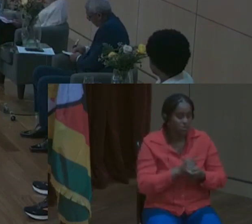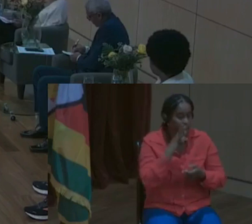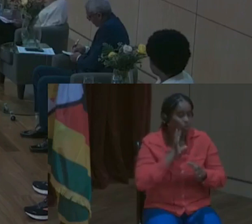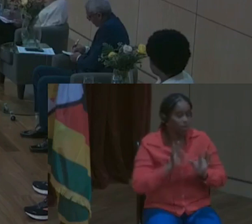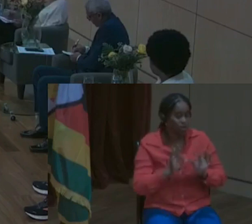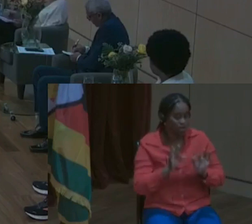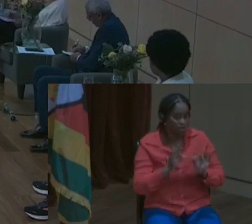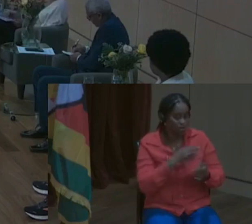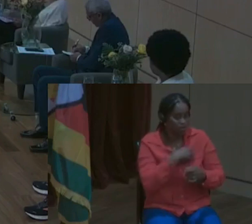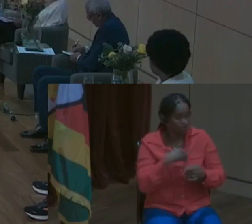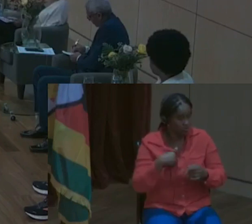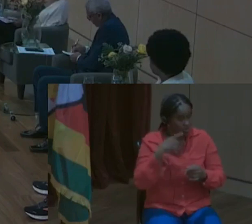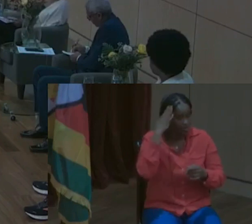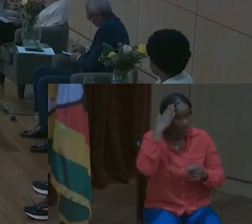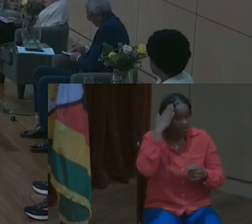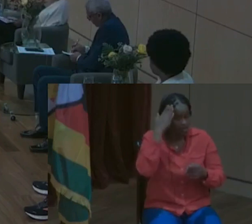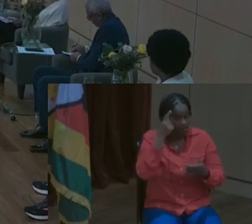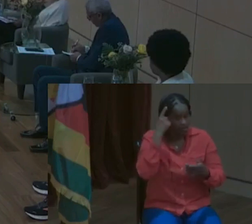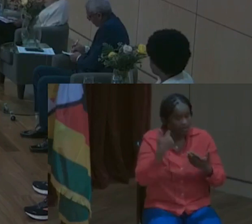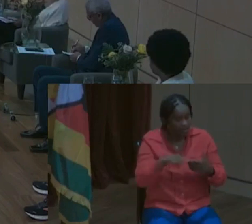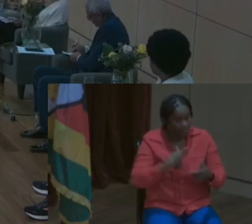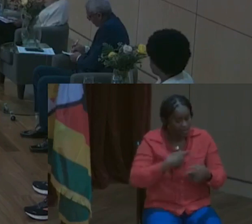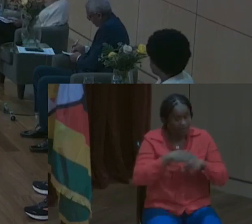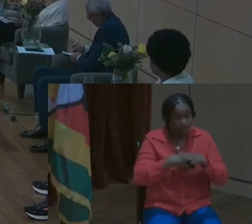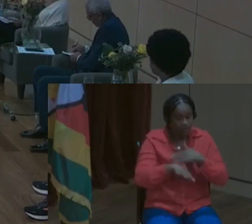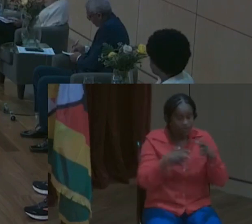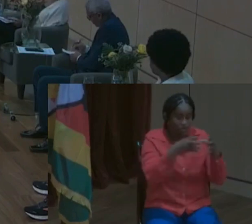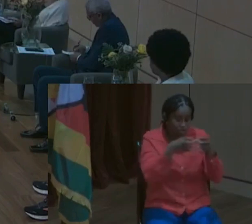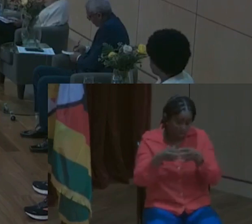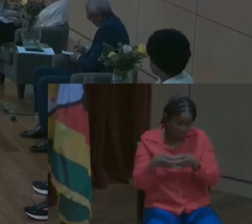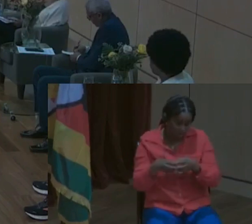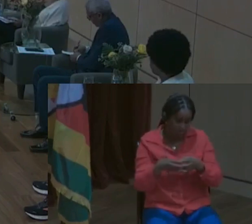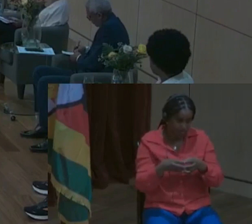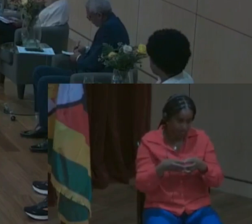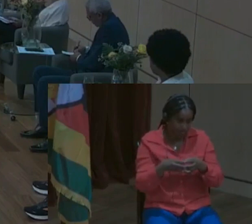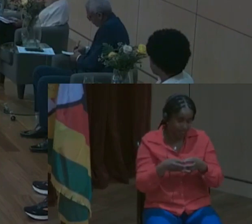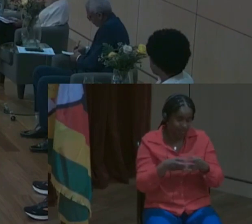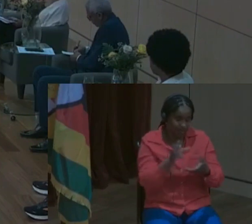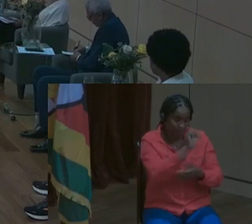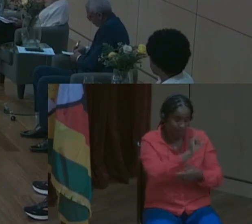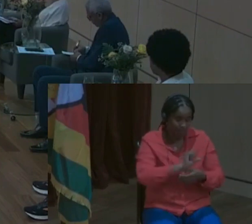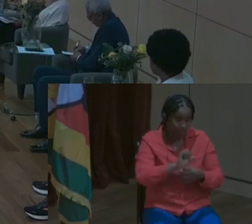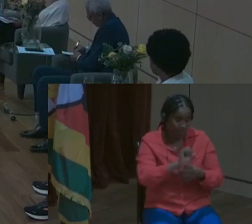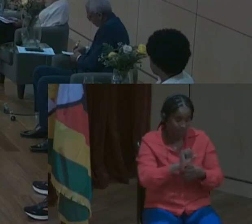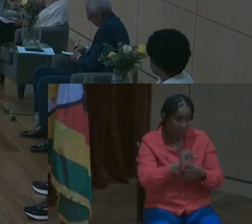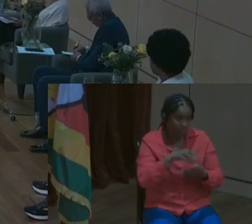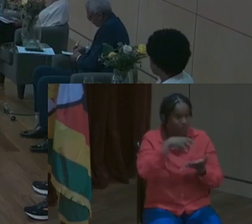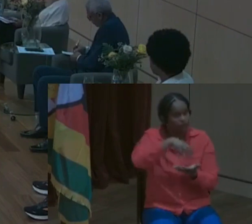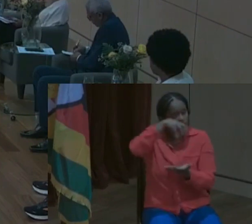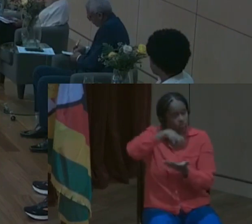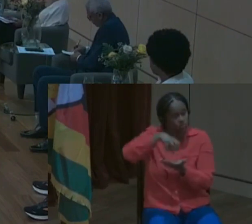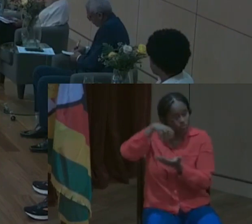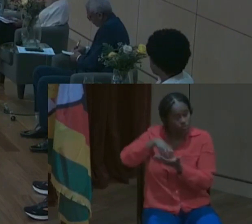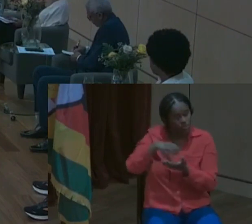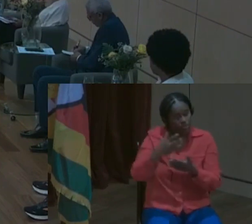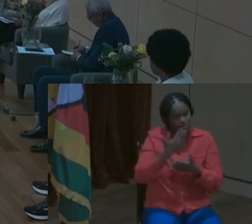in our churches, in our traditional settings. That's where we'll get most of the care. And this includes self-care, taking care